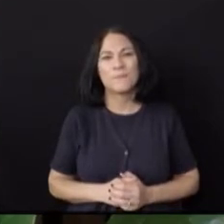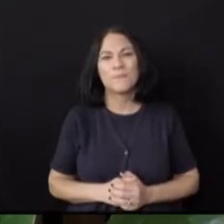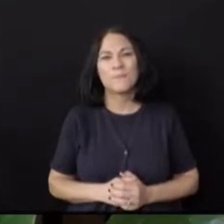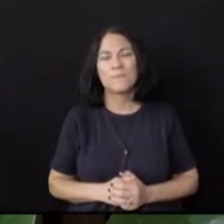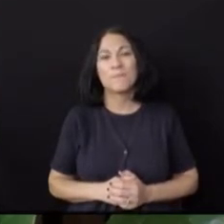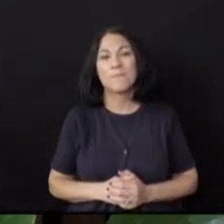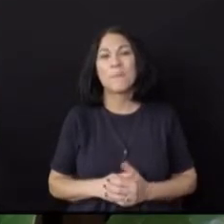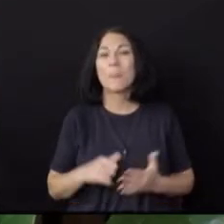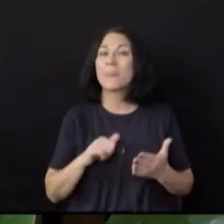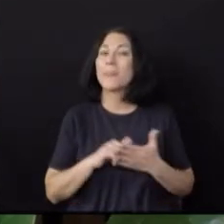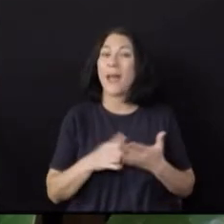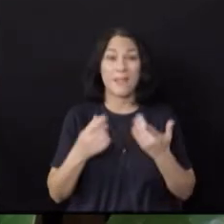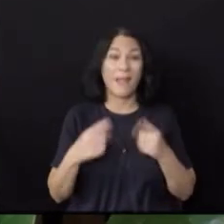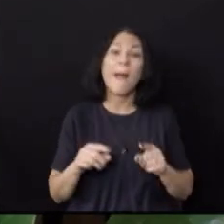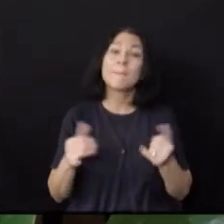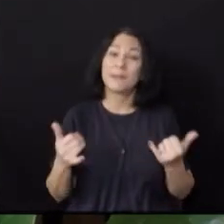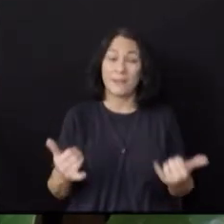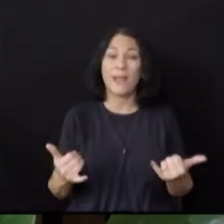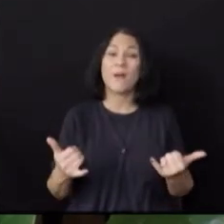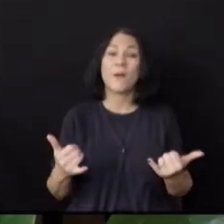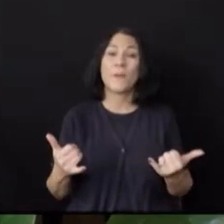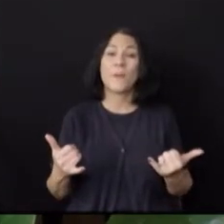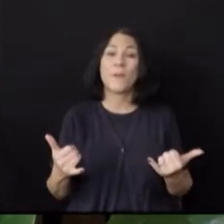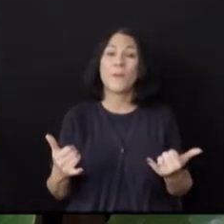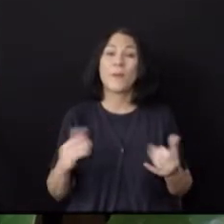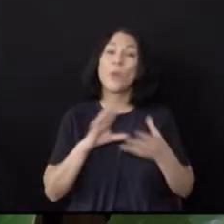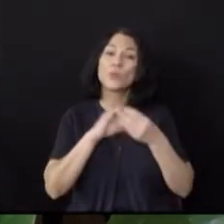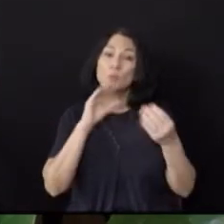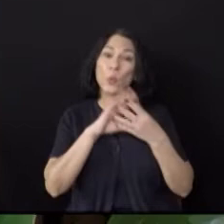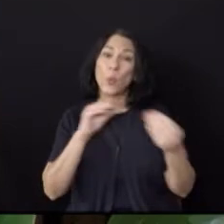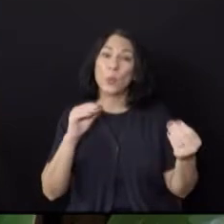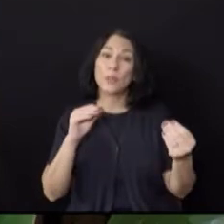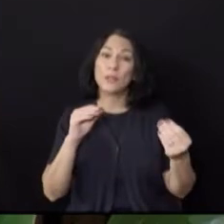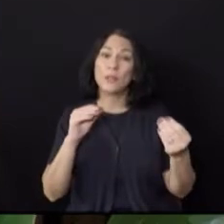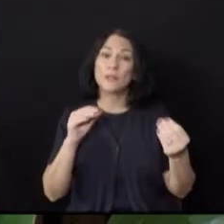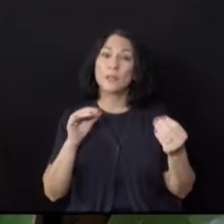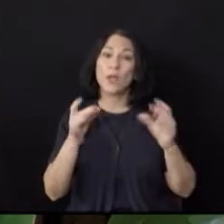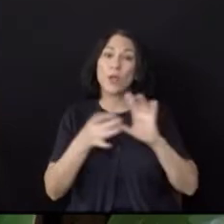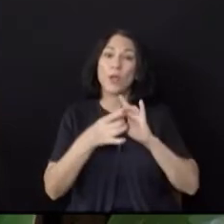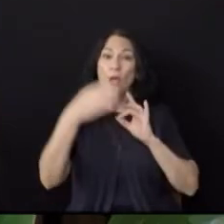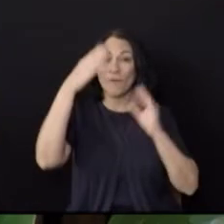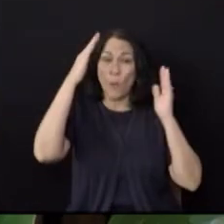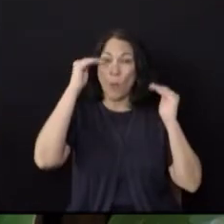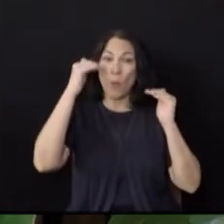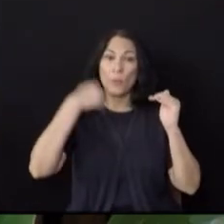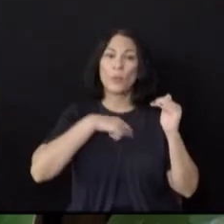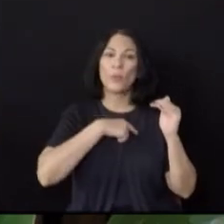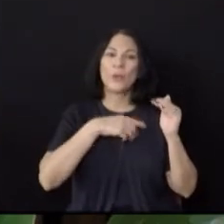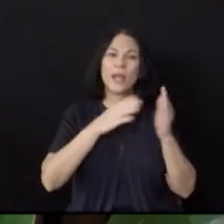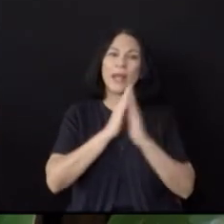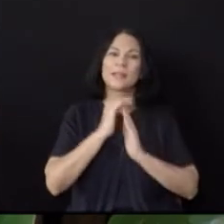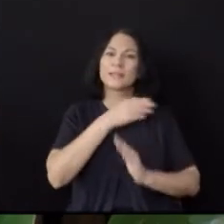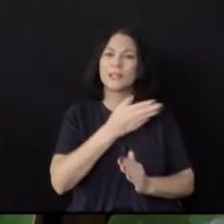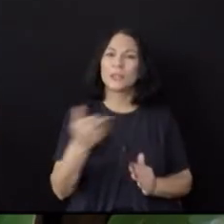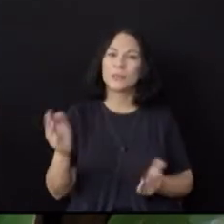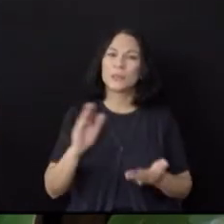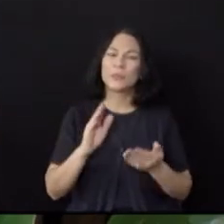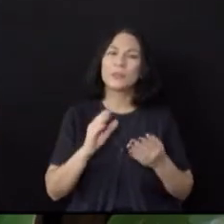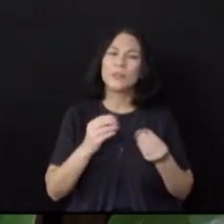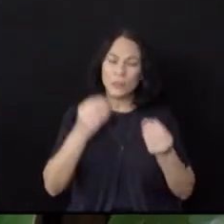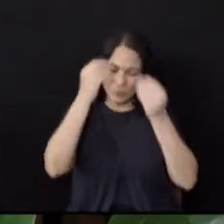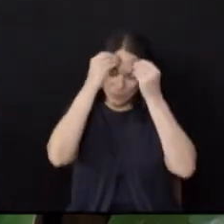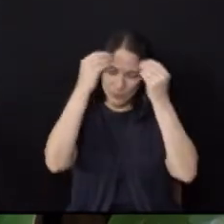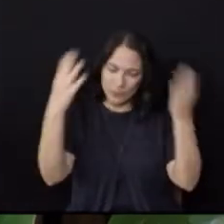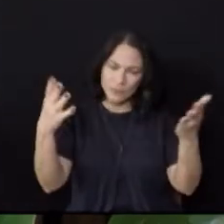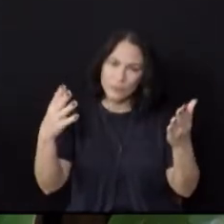But that's already happening right now. Stories of hope. We're asking you to share those, church, and you can come to the website. You can